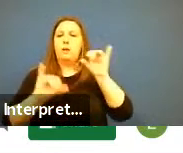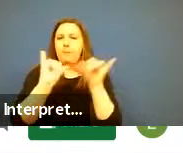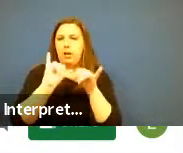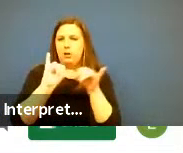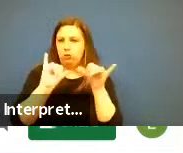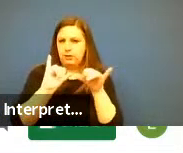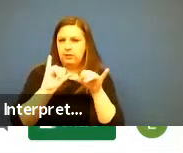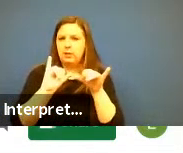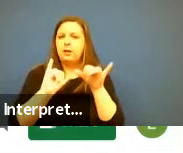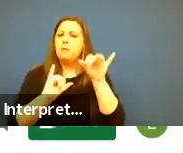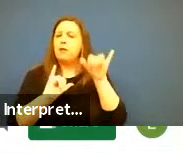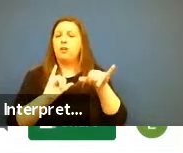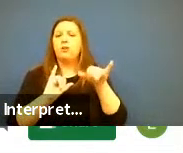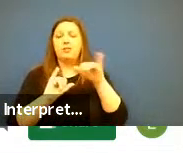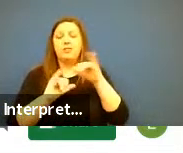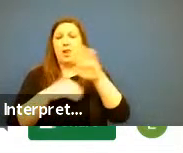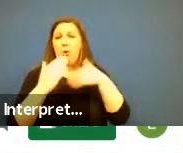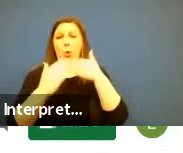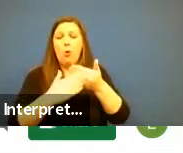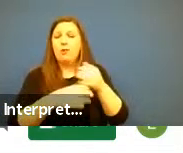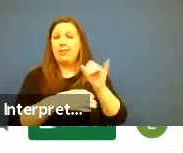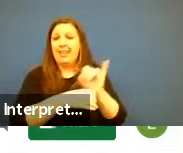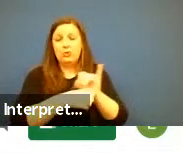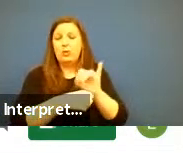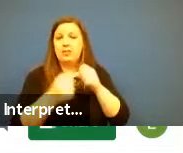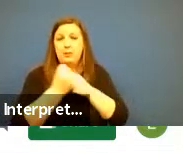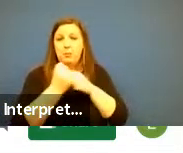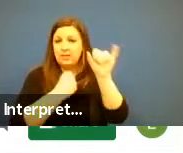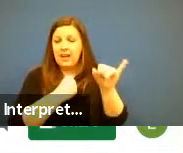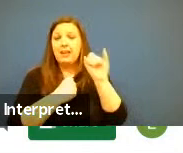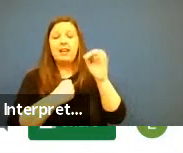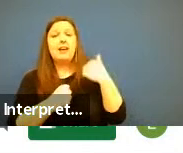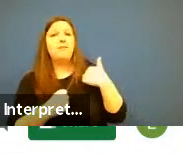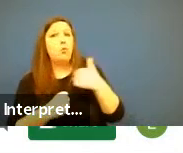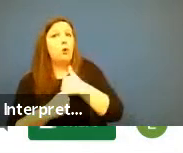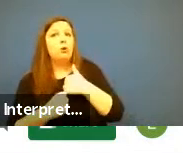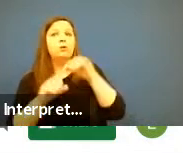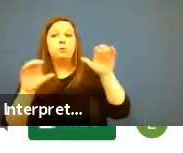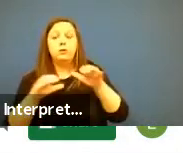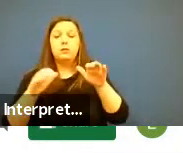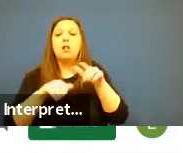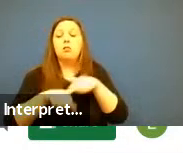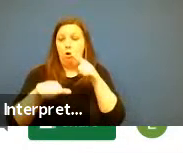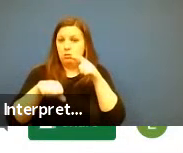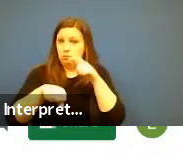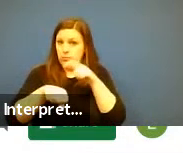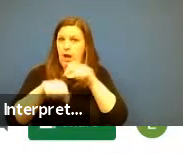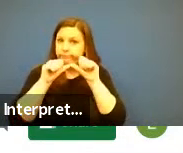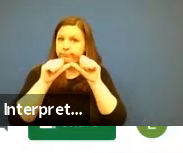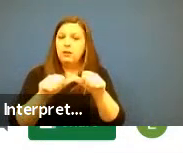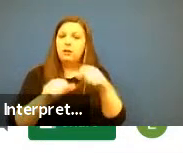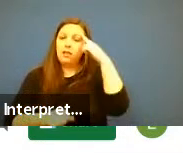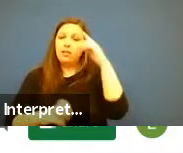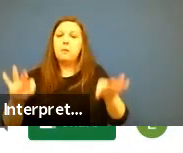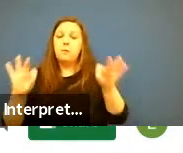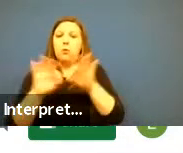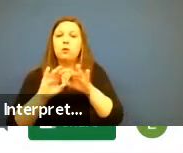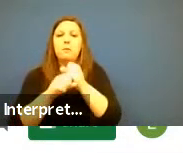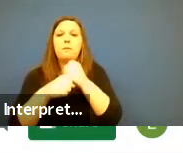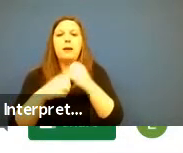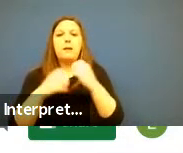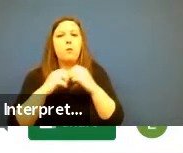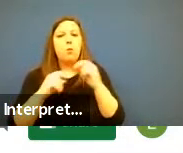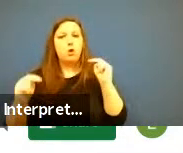there to support that. And if this is something we're going to do long term, I think it would be very important to try and make this as neutral in terms